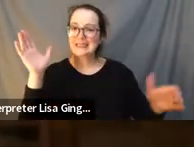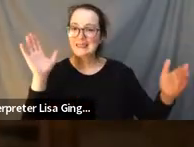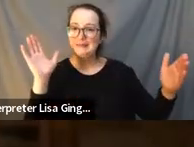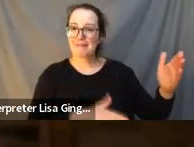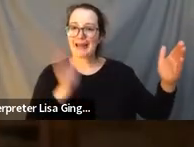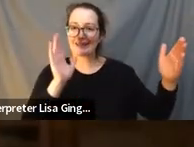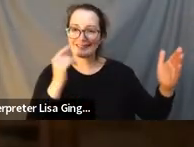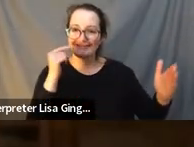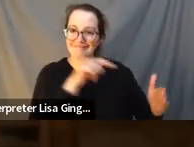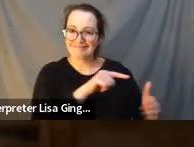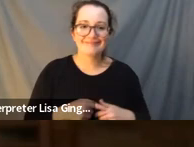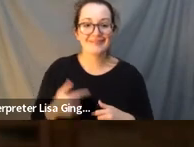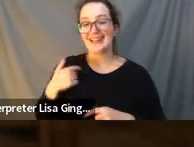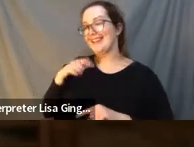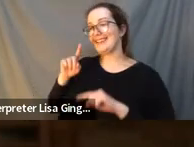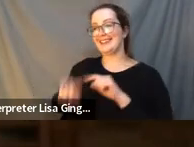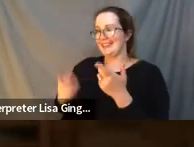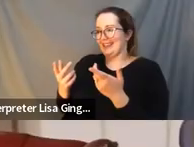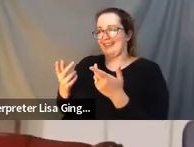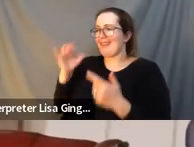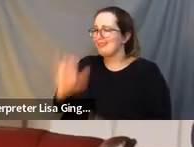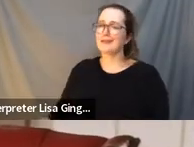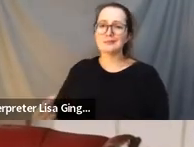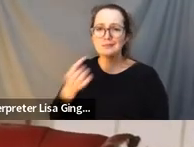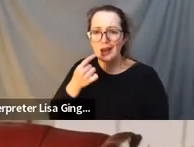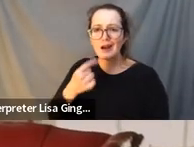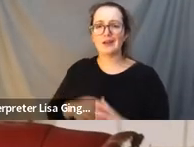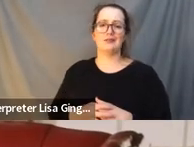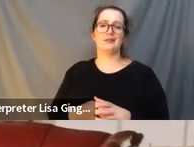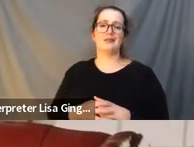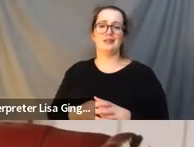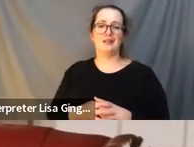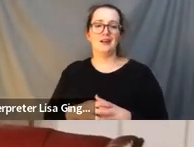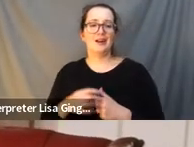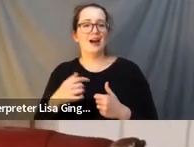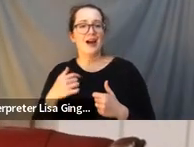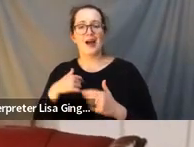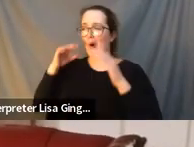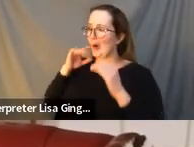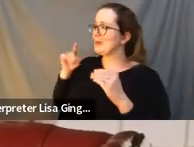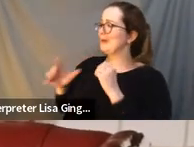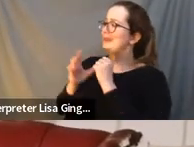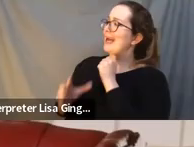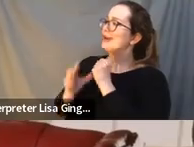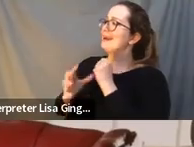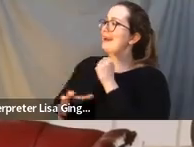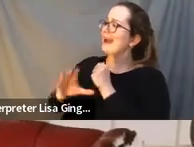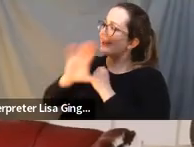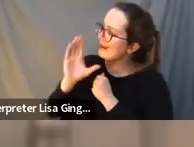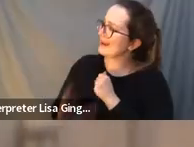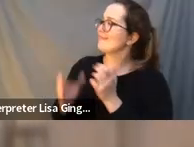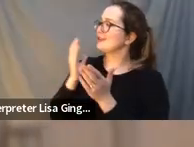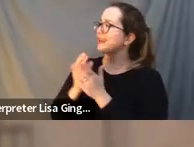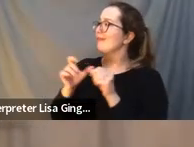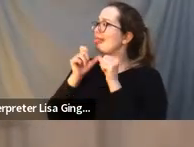that. That sucks. I hope you get diarrhea and it never stops. Too